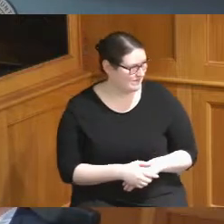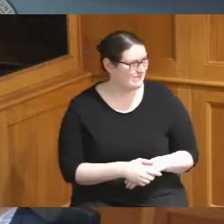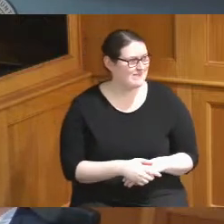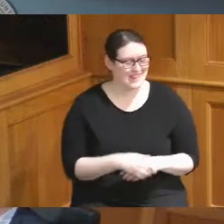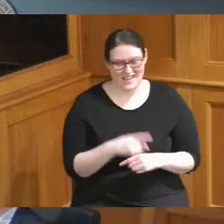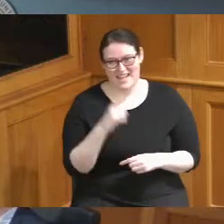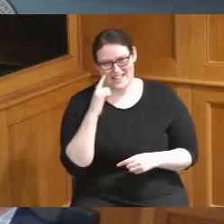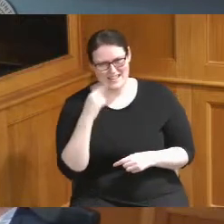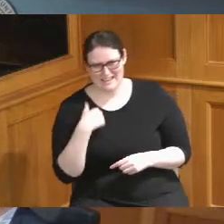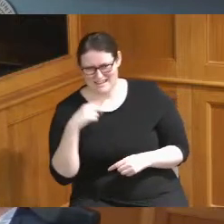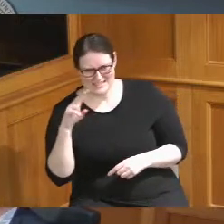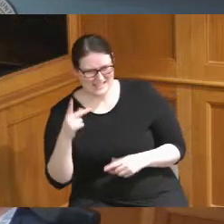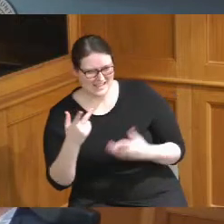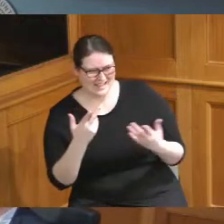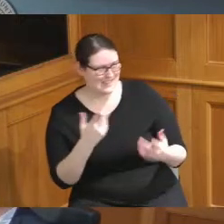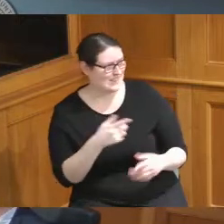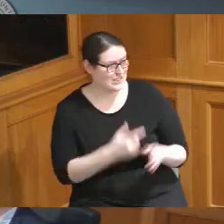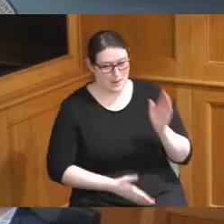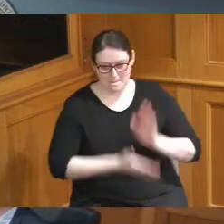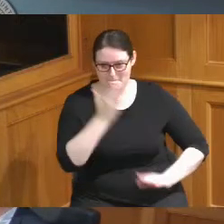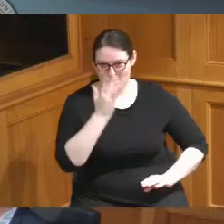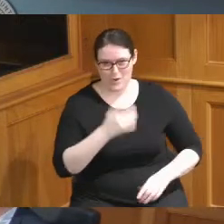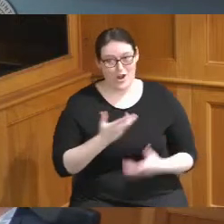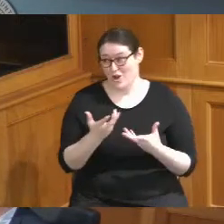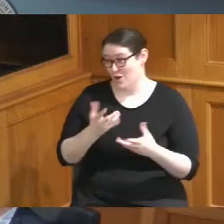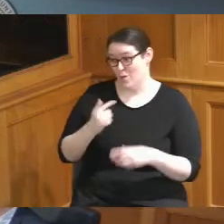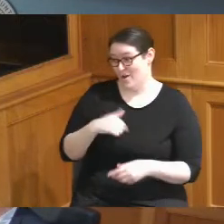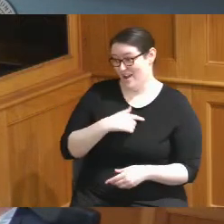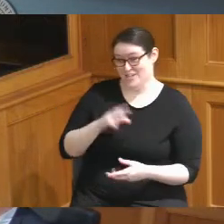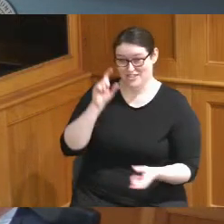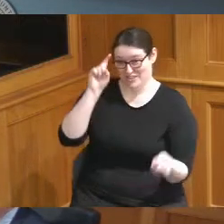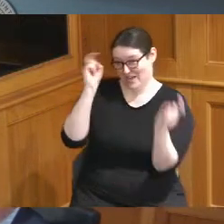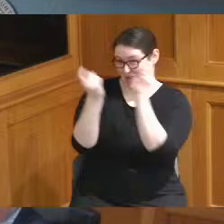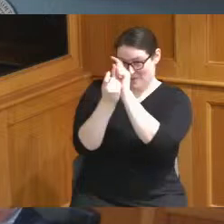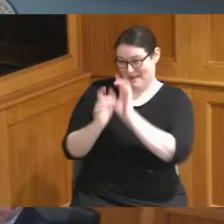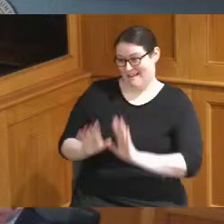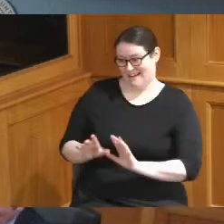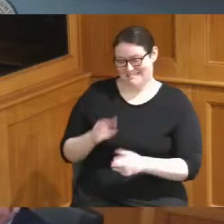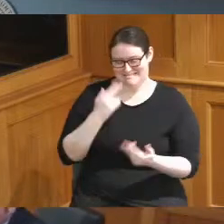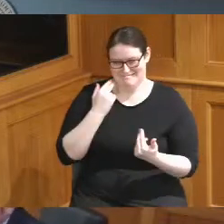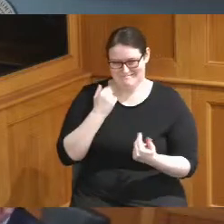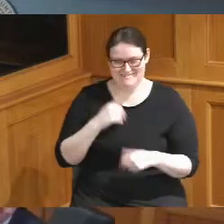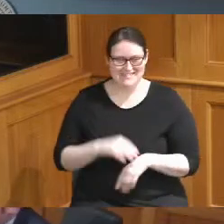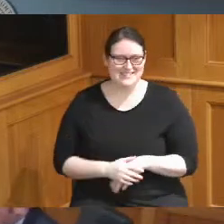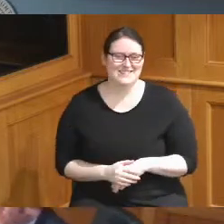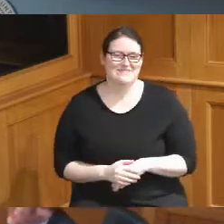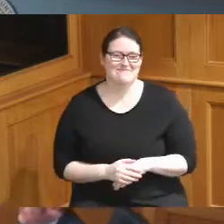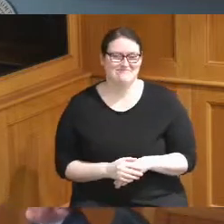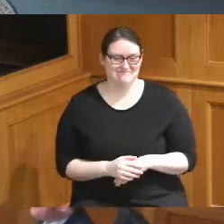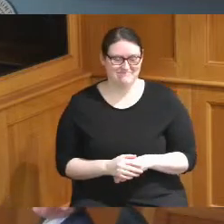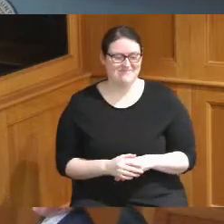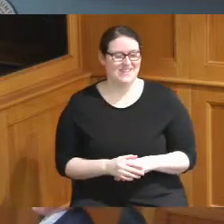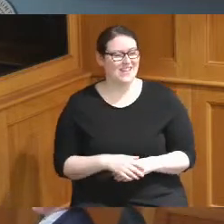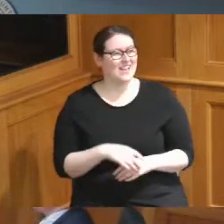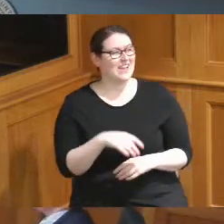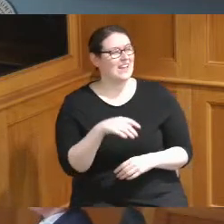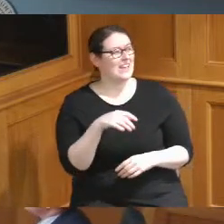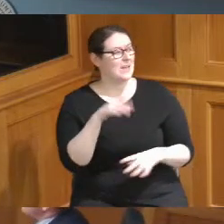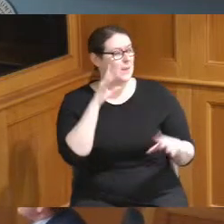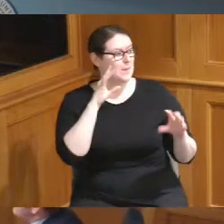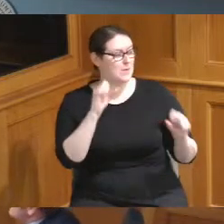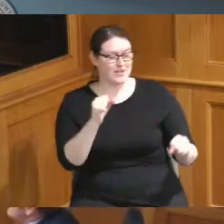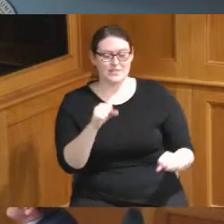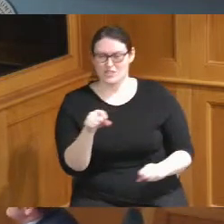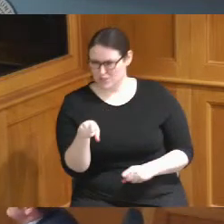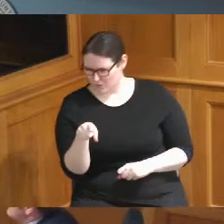Yeah, sorry about that. She's getting out of here before we change our Yeah, mind. sorry, yeah, that's right. Okay, yes, did you